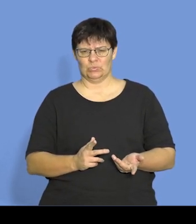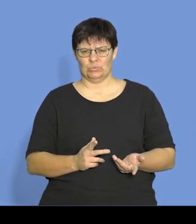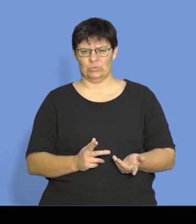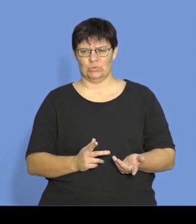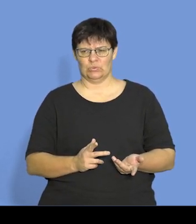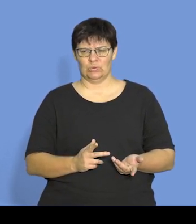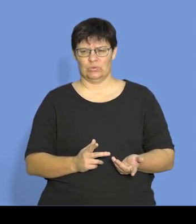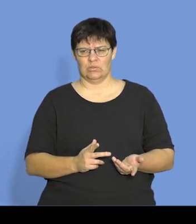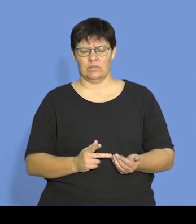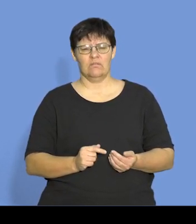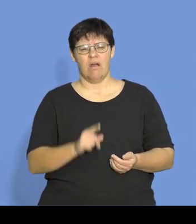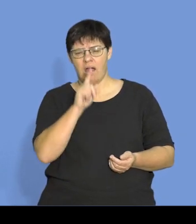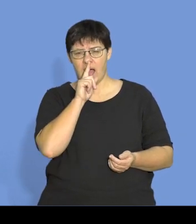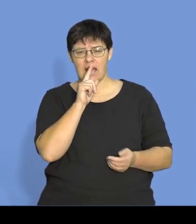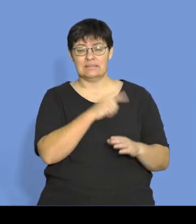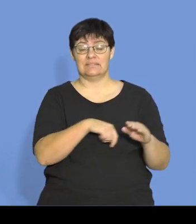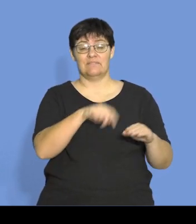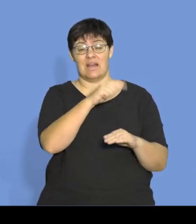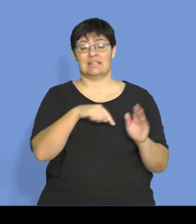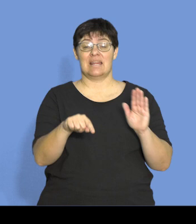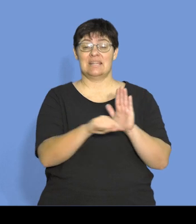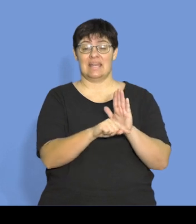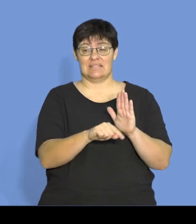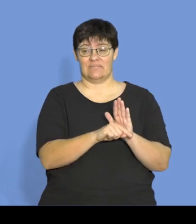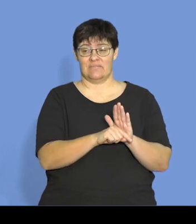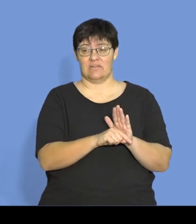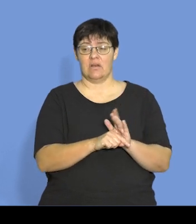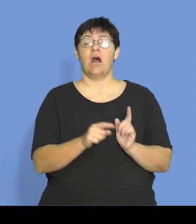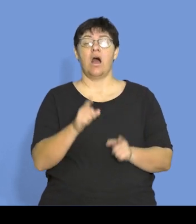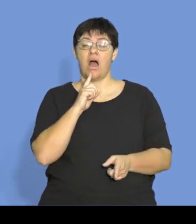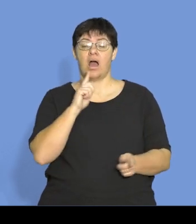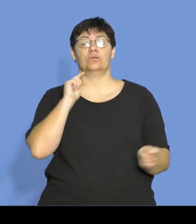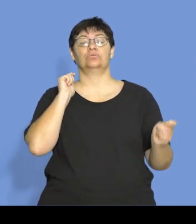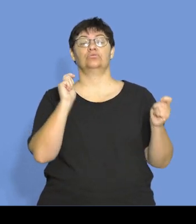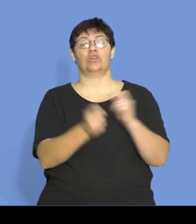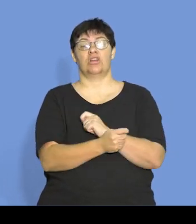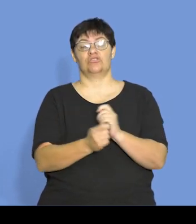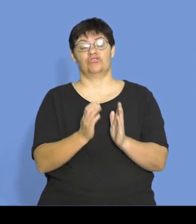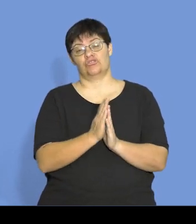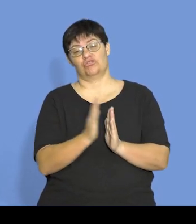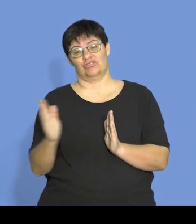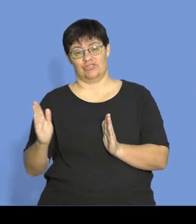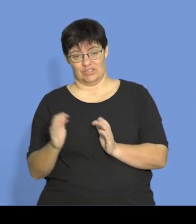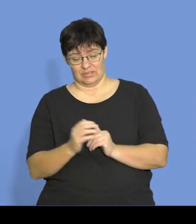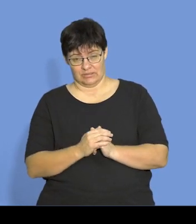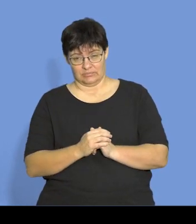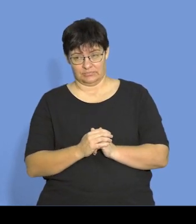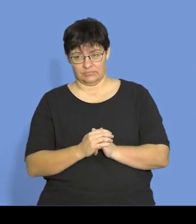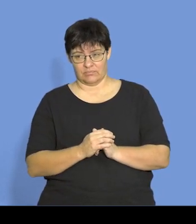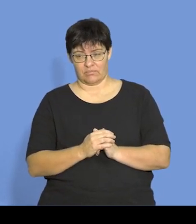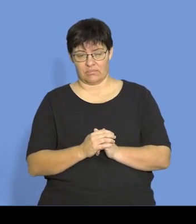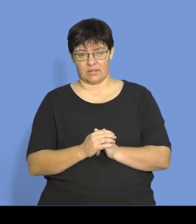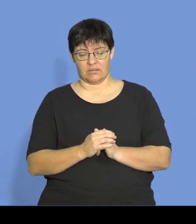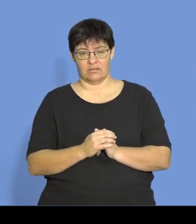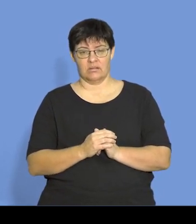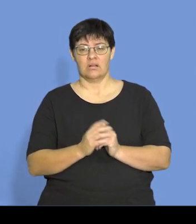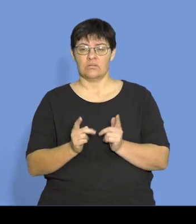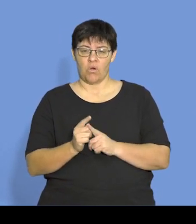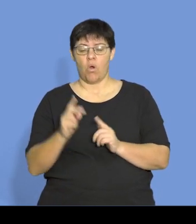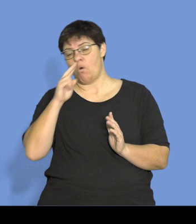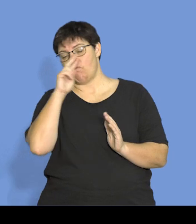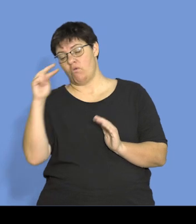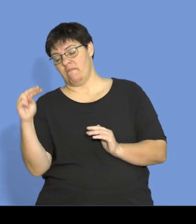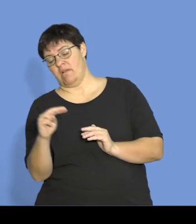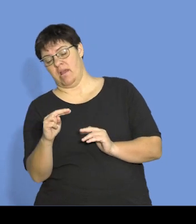It's because as soon as you divide by a negative, it then makes it a greater than. So it's like you